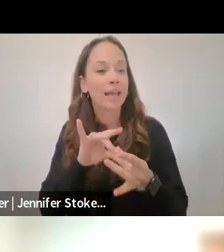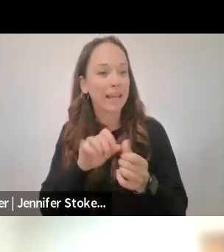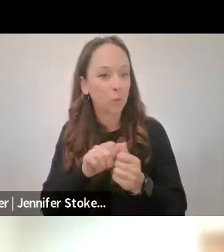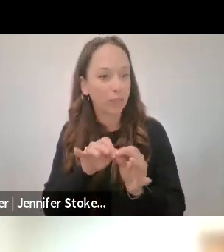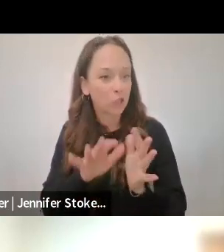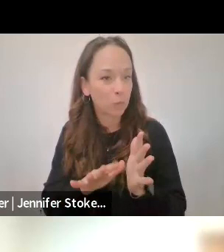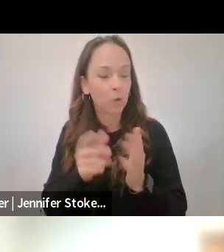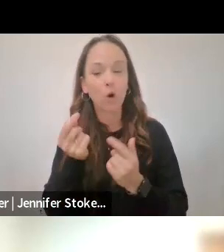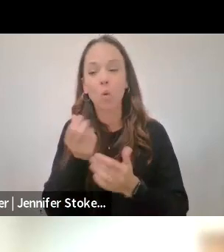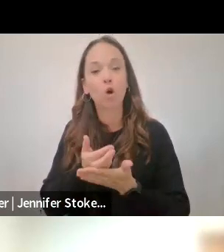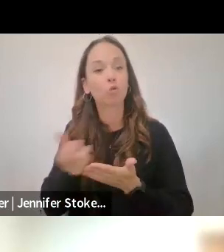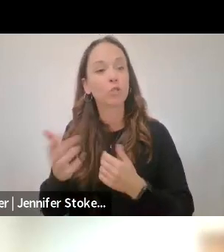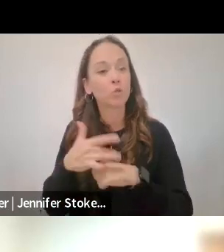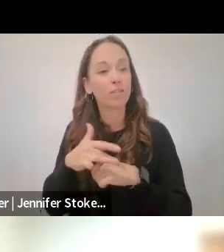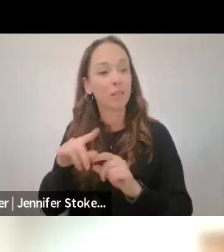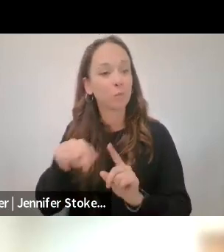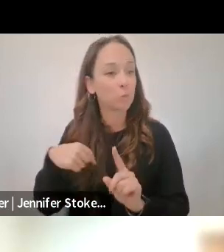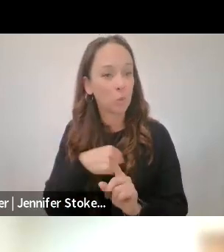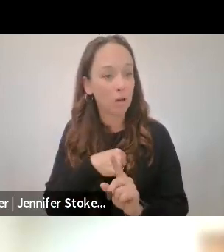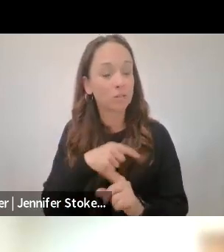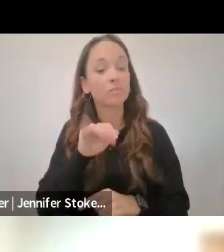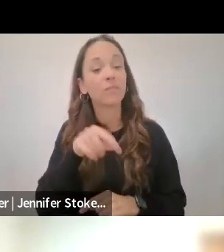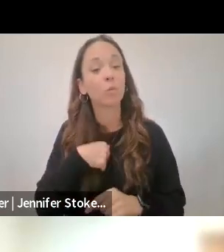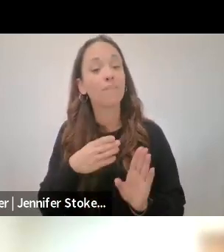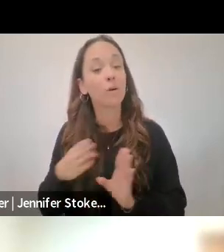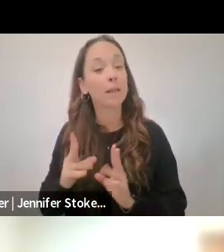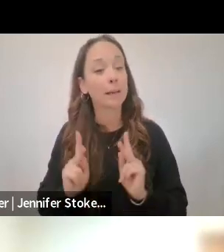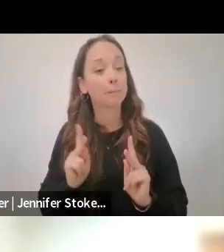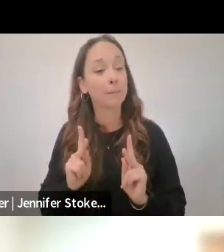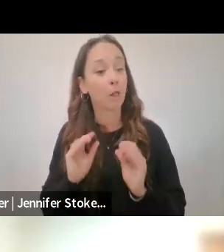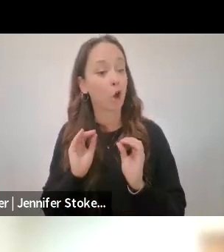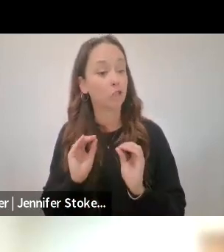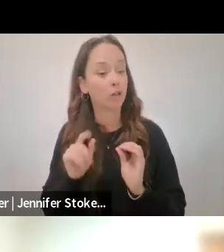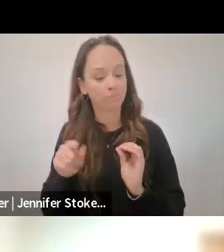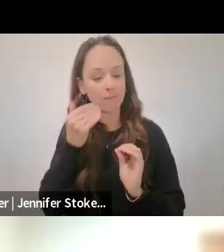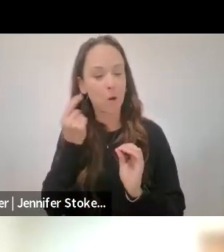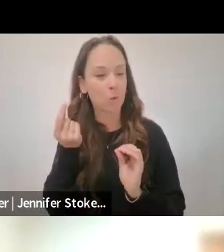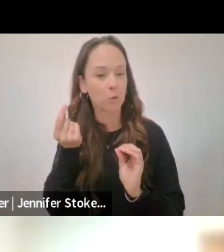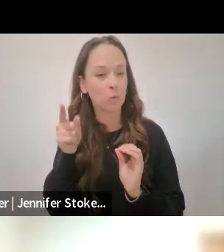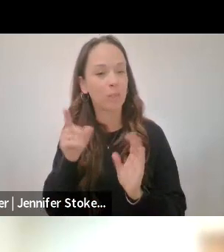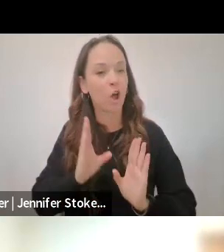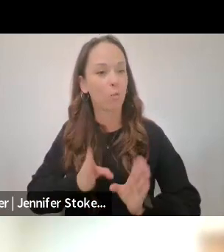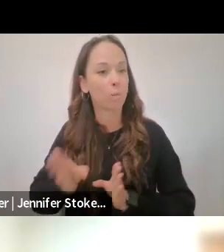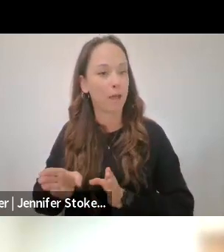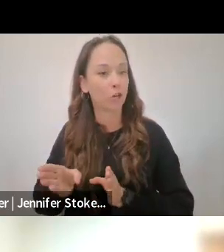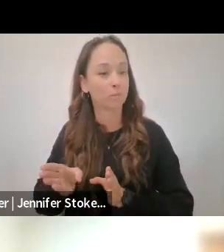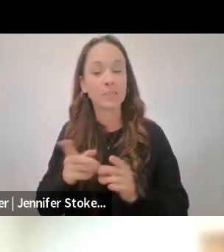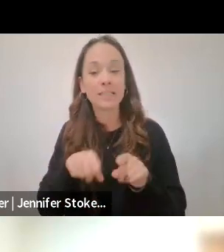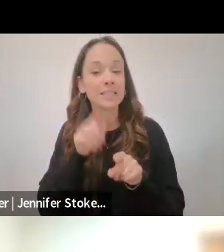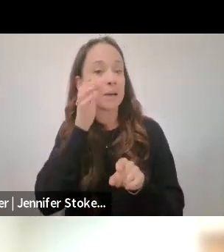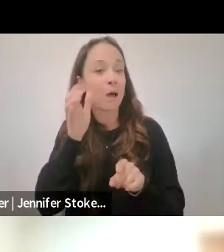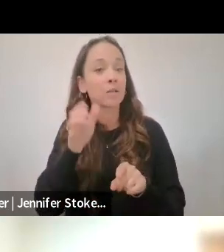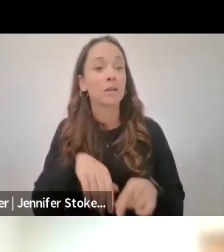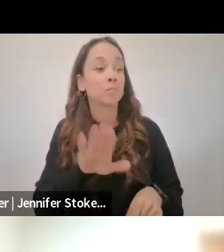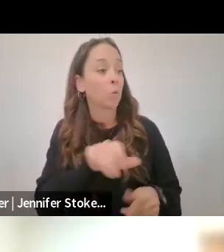to us? If you've got a plan and people are educated, they know what to do. They're prepared. It would be just like not having a